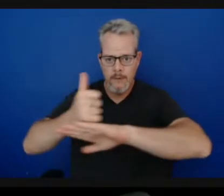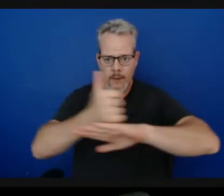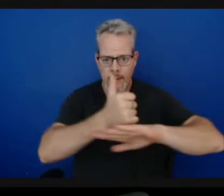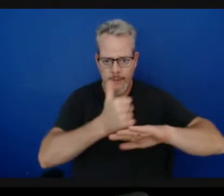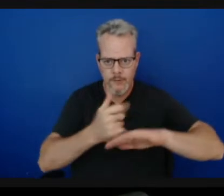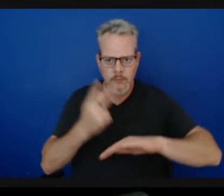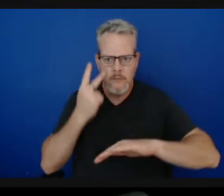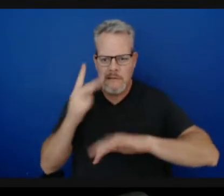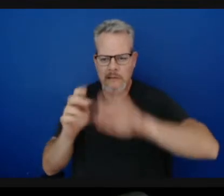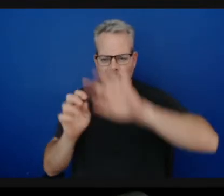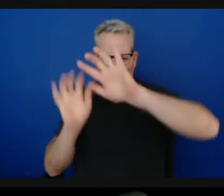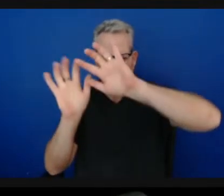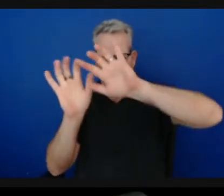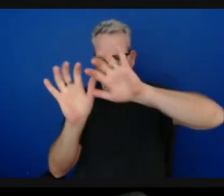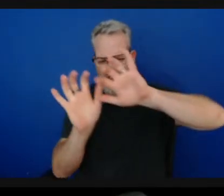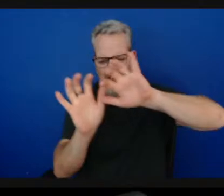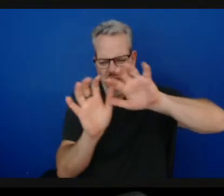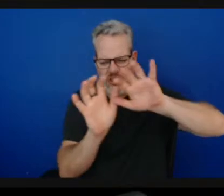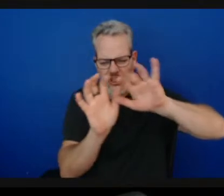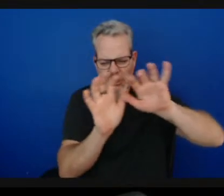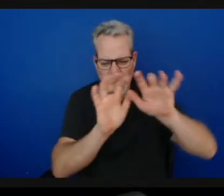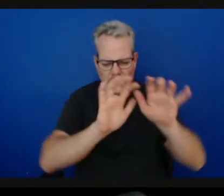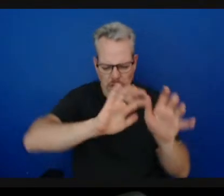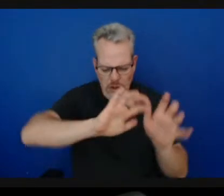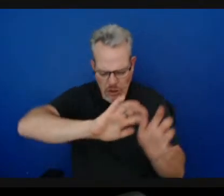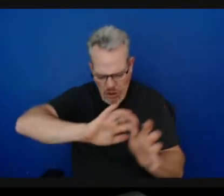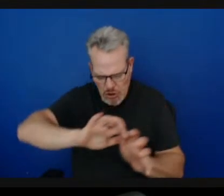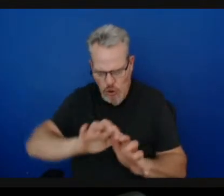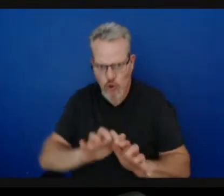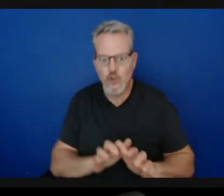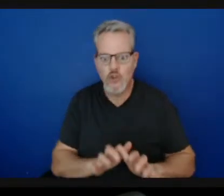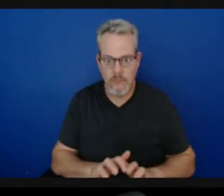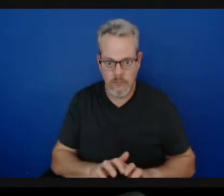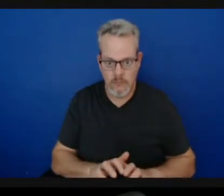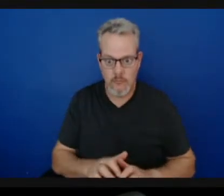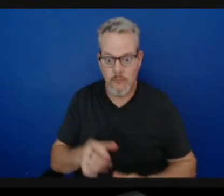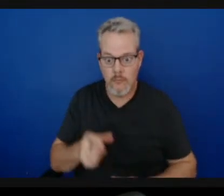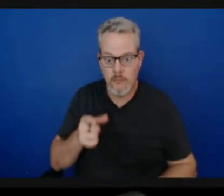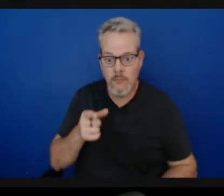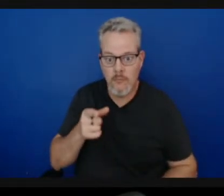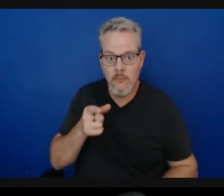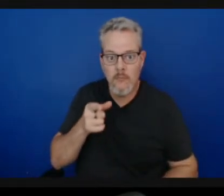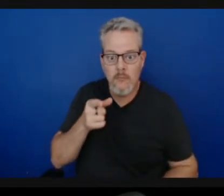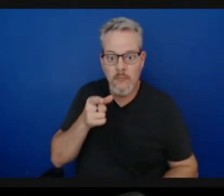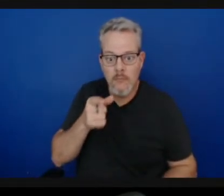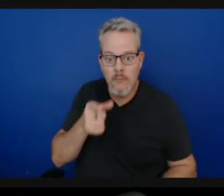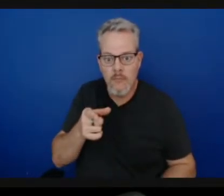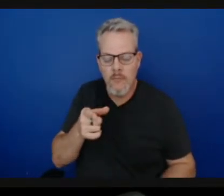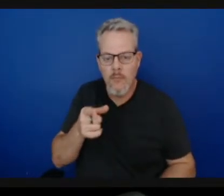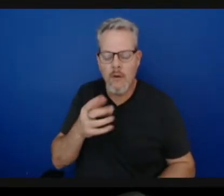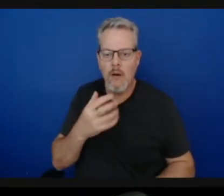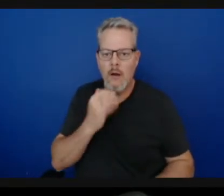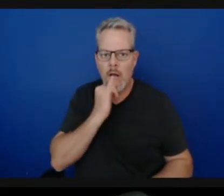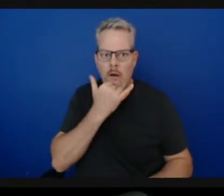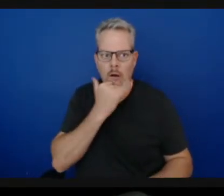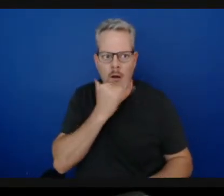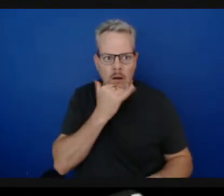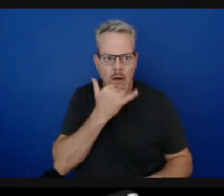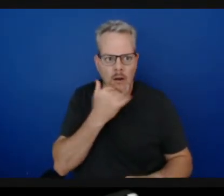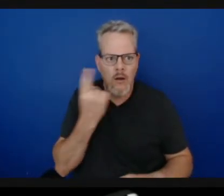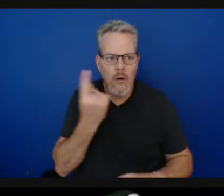And there's that pattern that flares off to the south. Ilemakule is this one right there. Uh-oh, what happened?